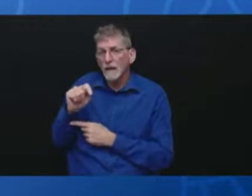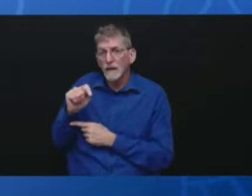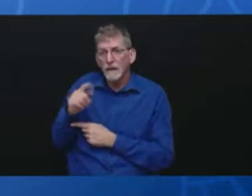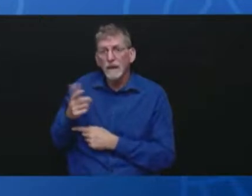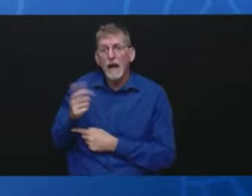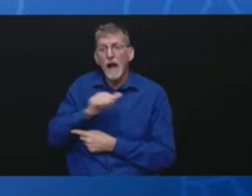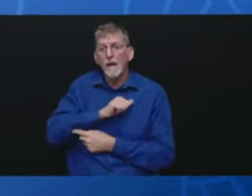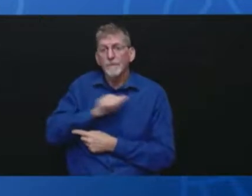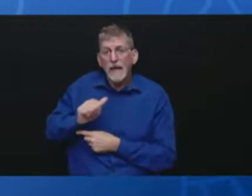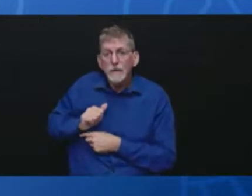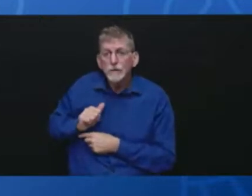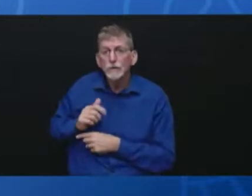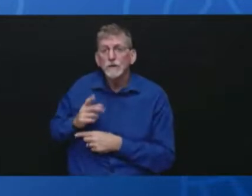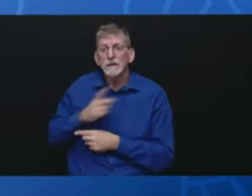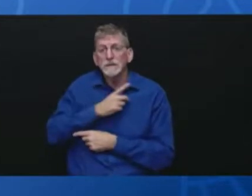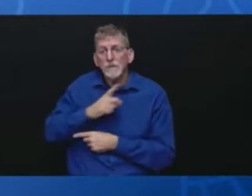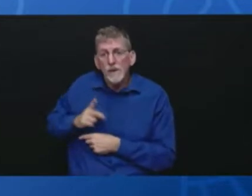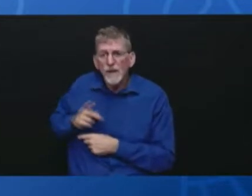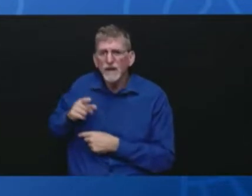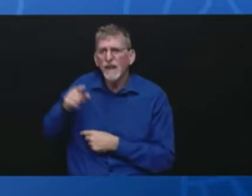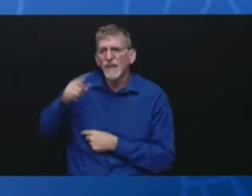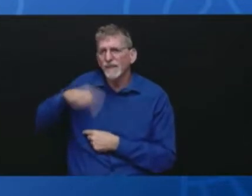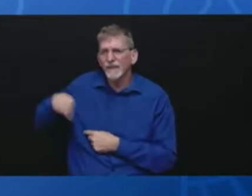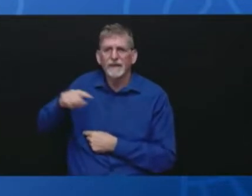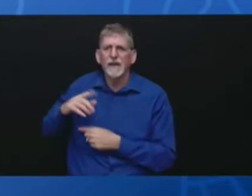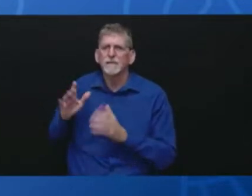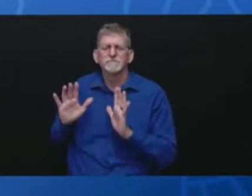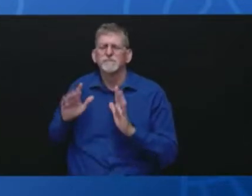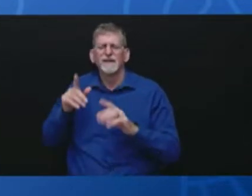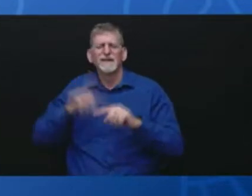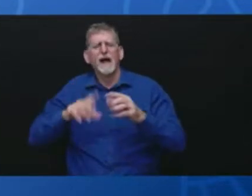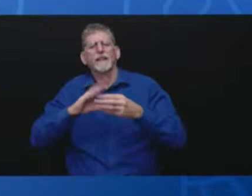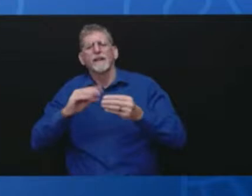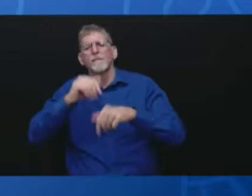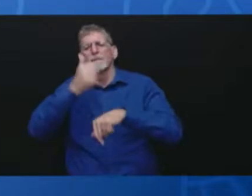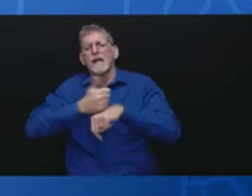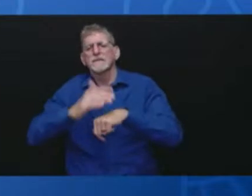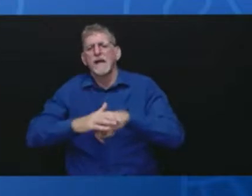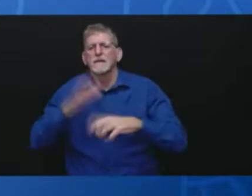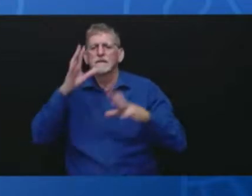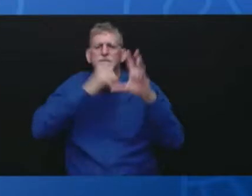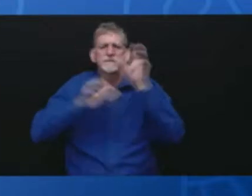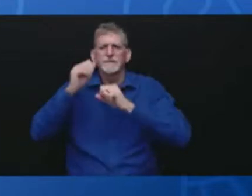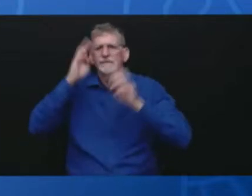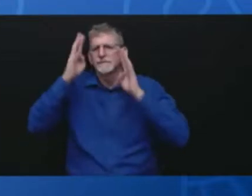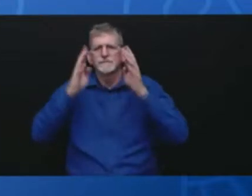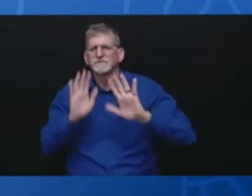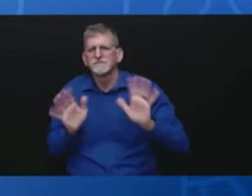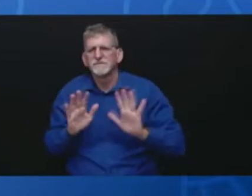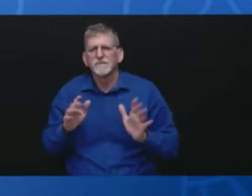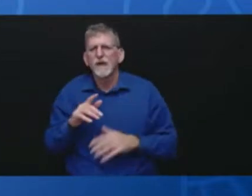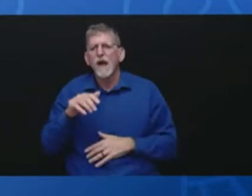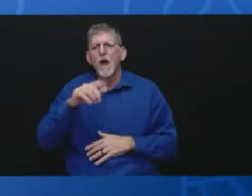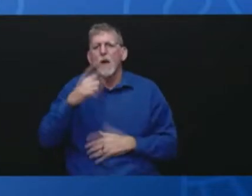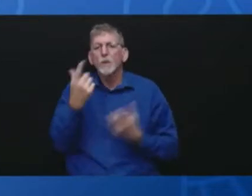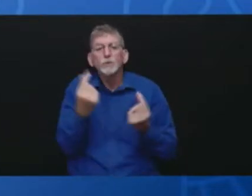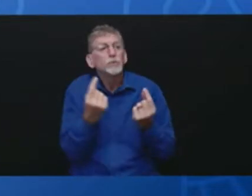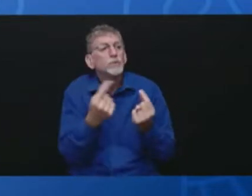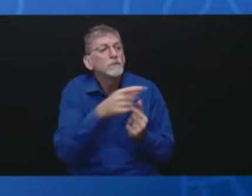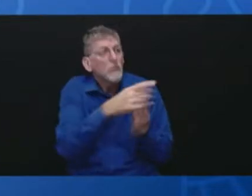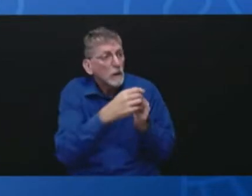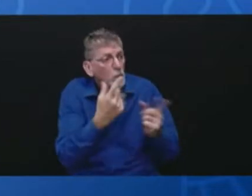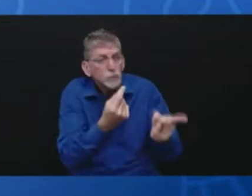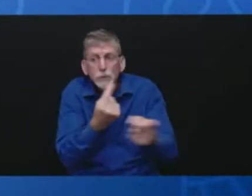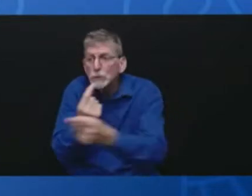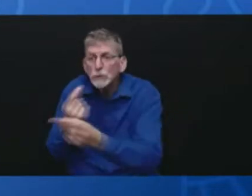I'm not going to speculate on any of that, what they mean, or what other leaders are going to do or not do. And I